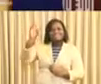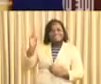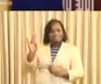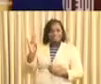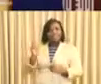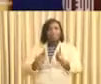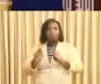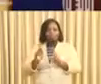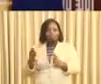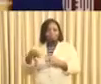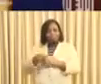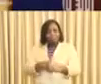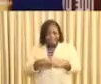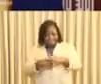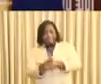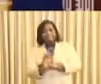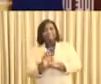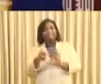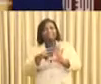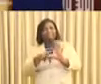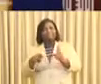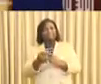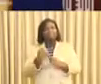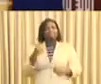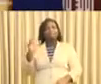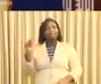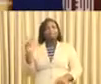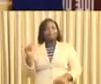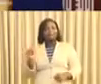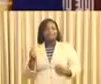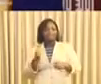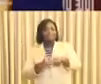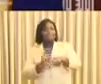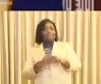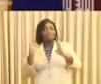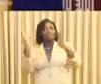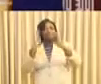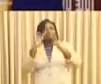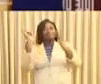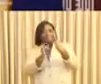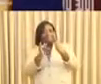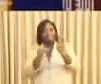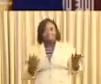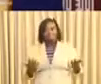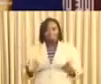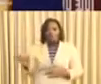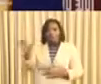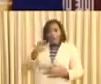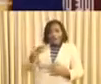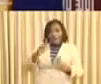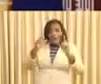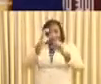from Accra during the period of the lockdown, and all of whom were tested, with 17